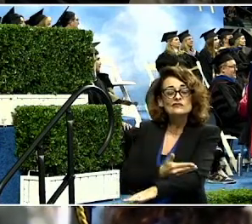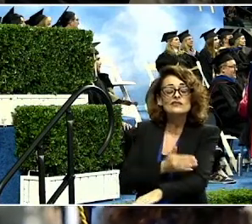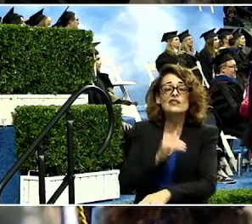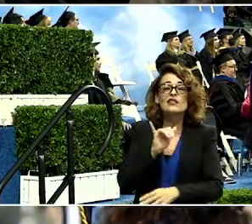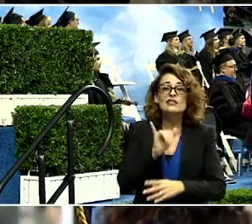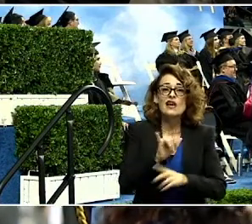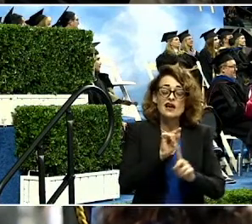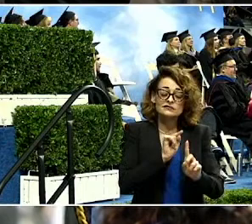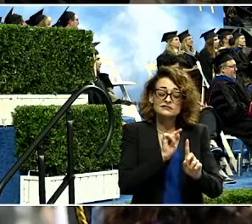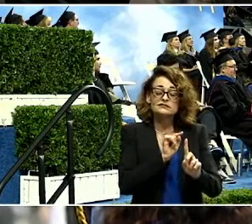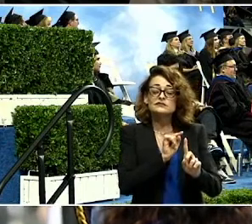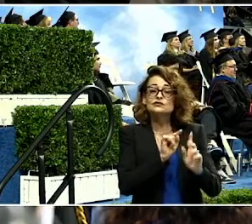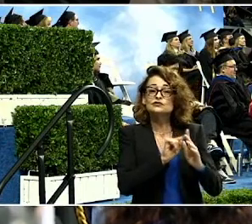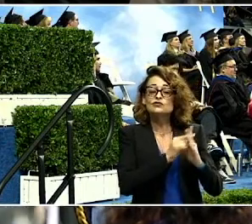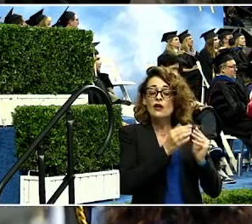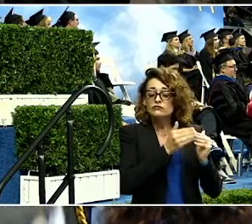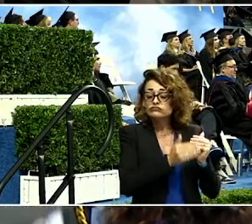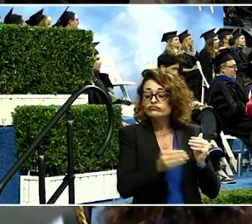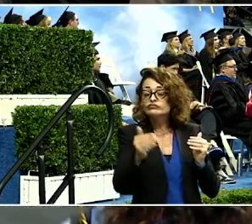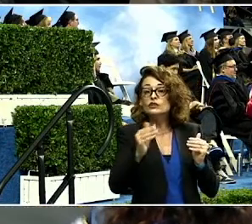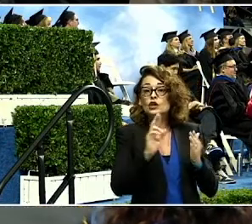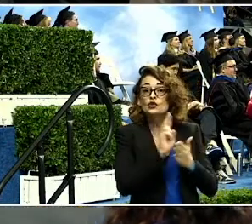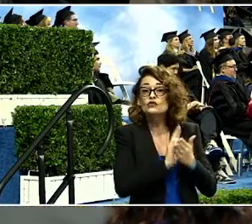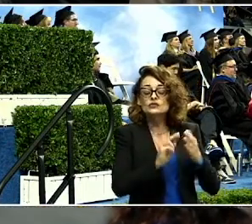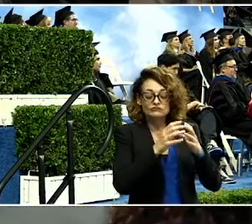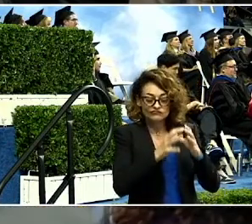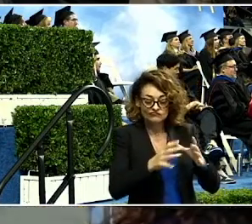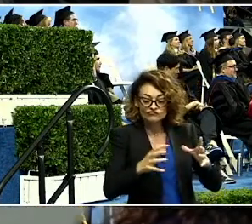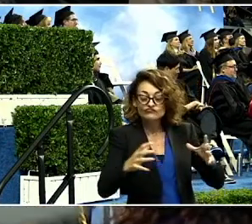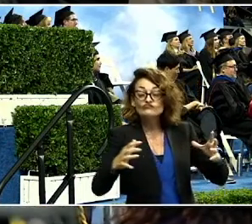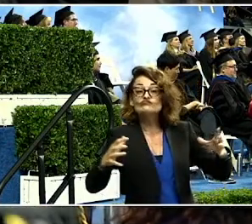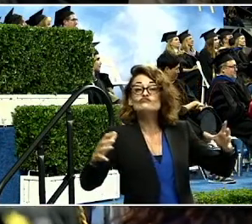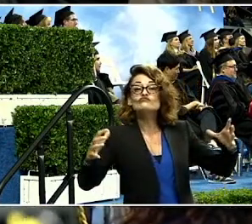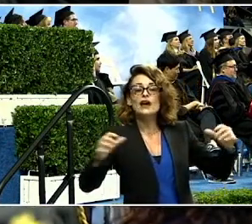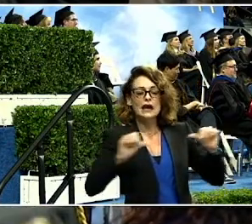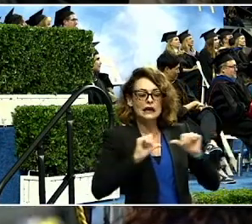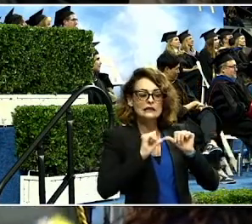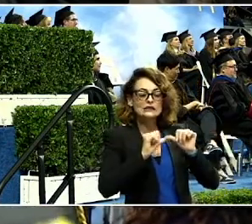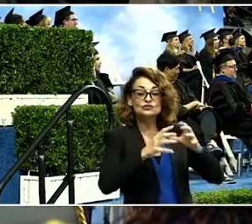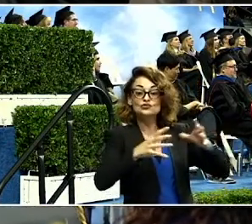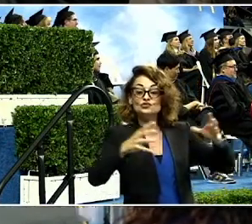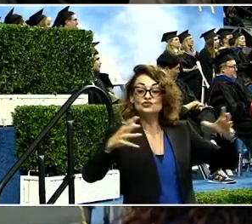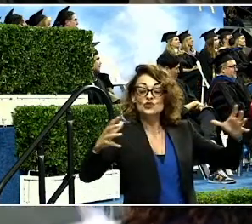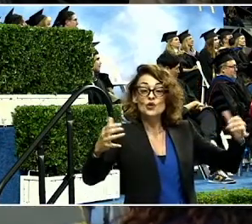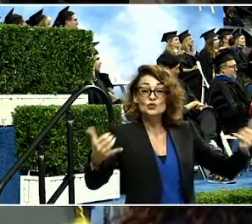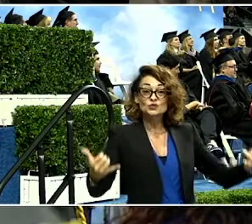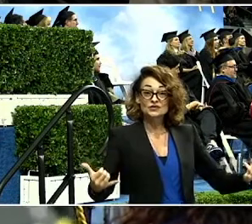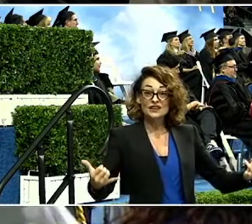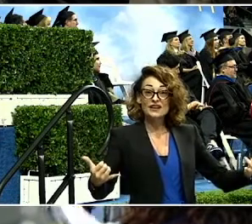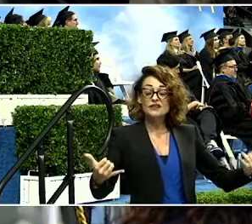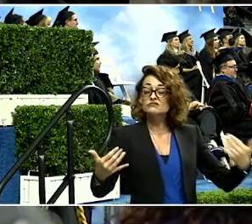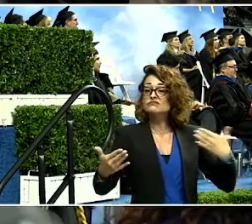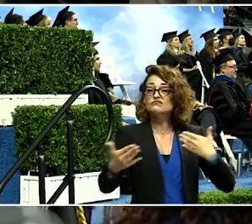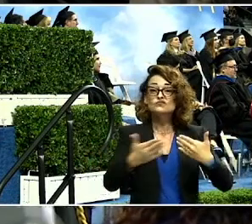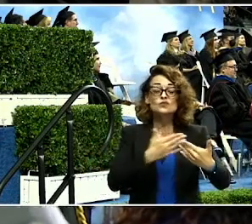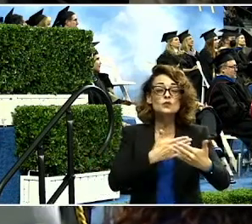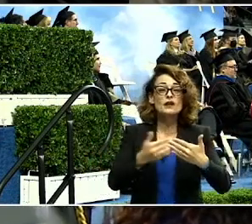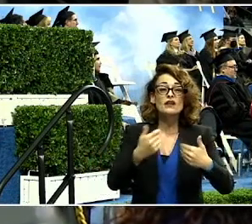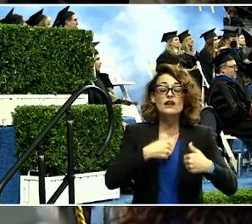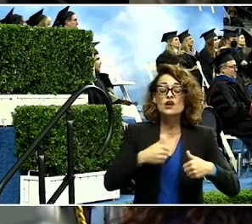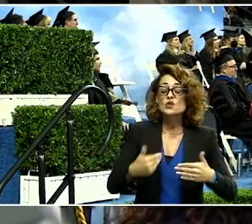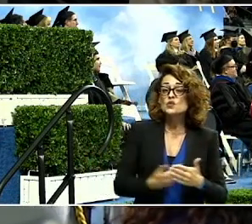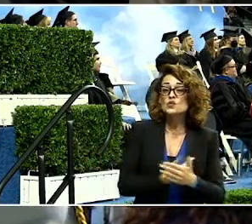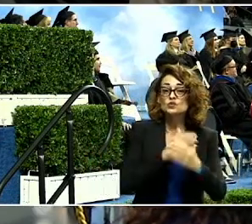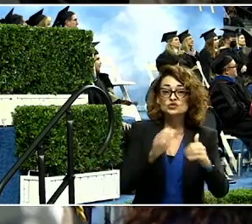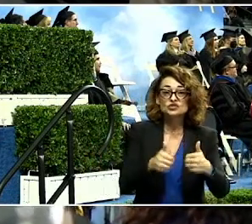inquiry that the university grew and continues to grow to this day, even as we have faced renewed challenges